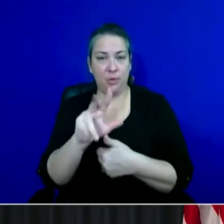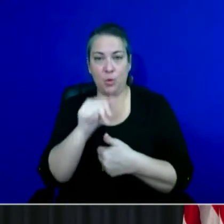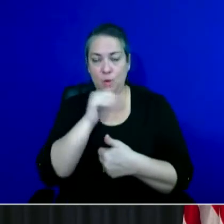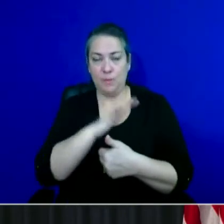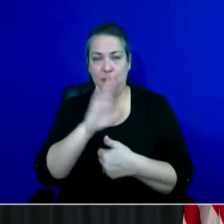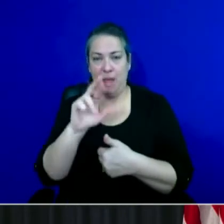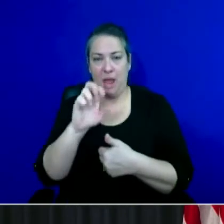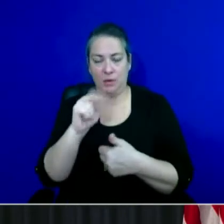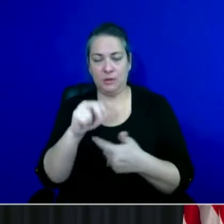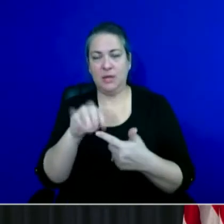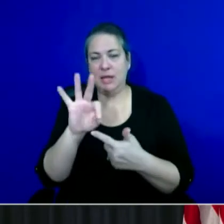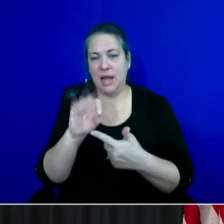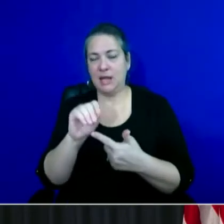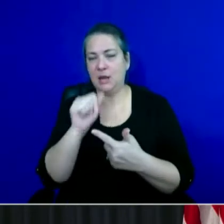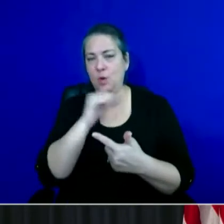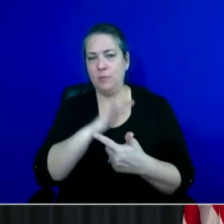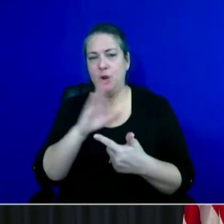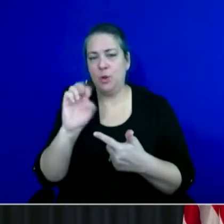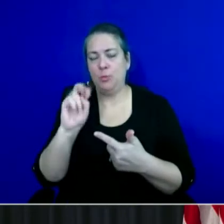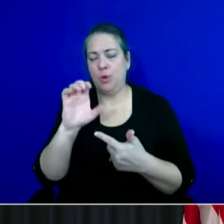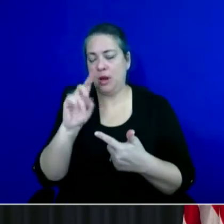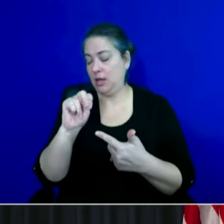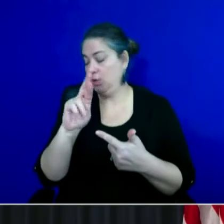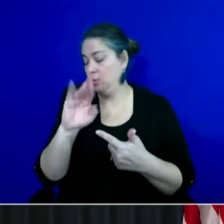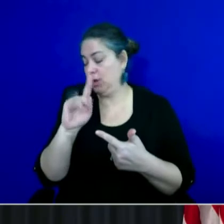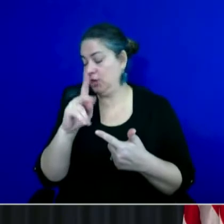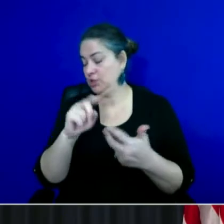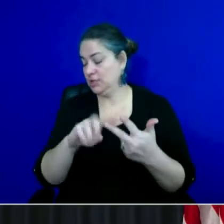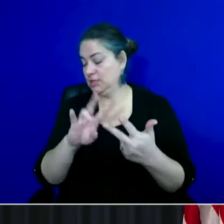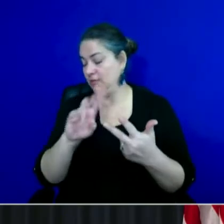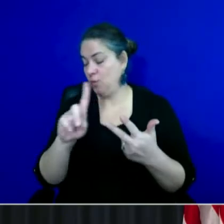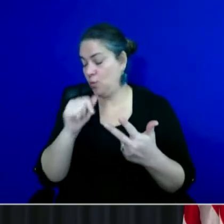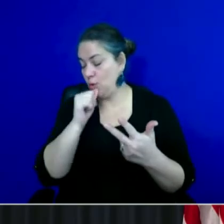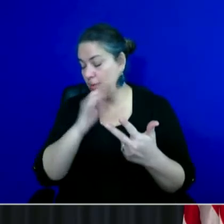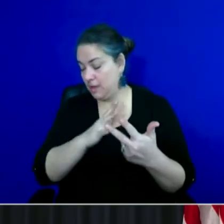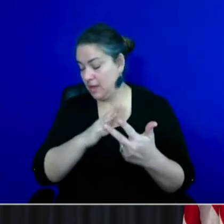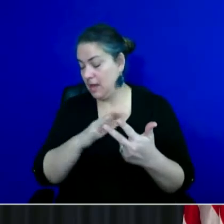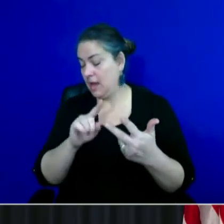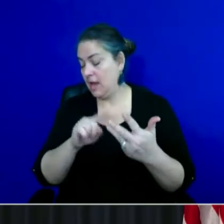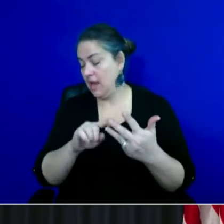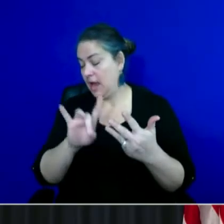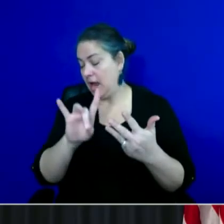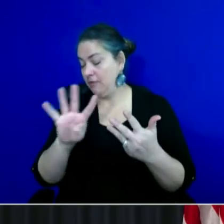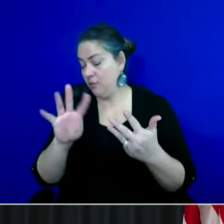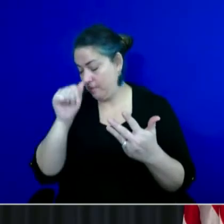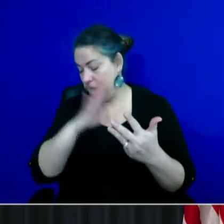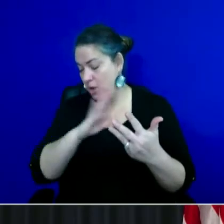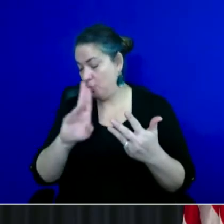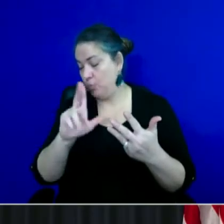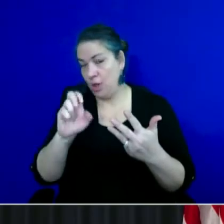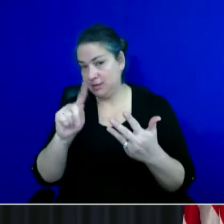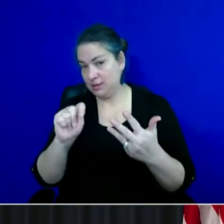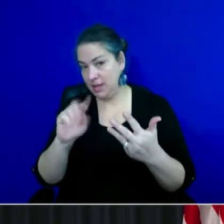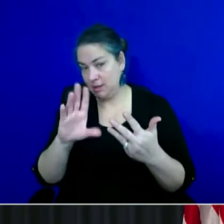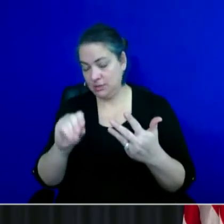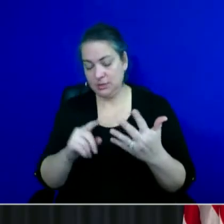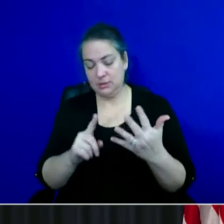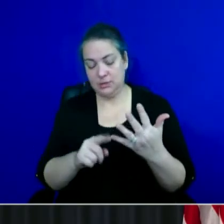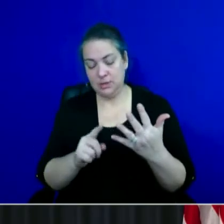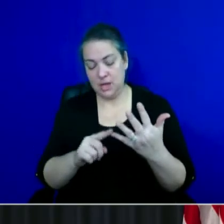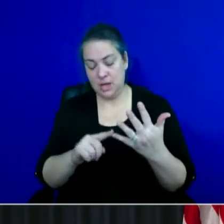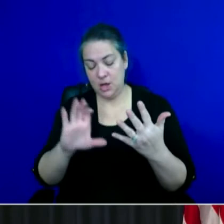from Breckenridge, 71-year-old woman, and an 84-year-old man from Bullitt. Caldwell County,